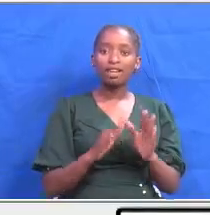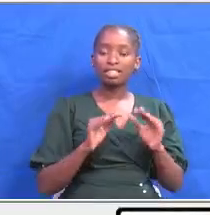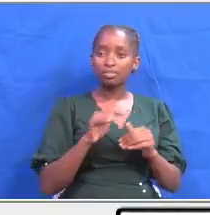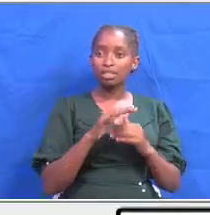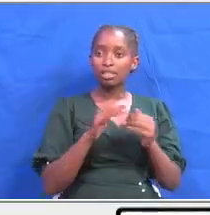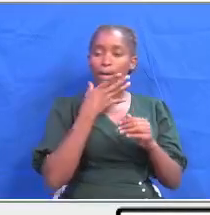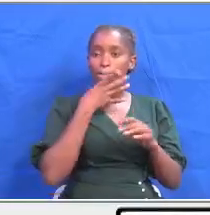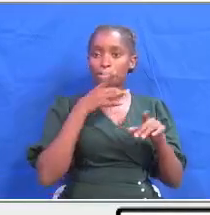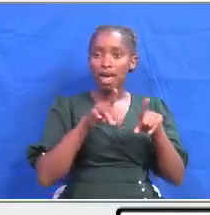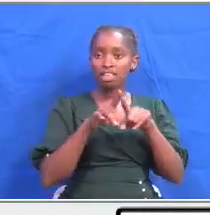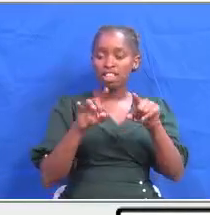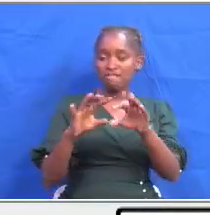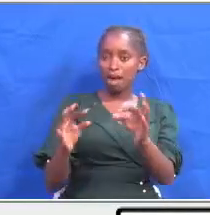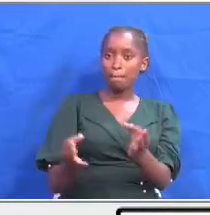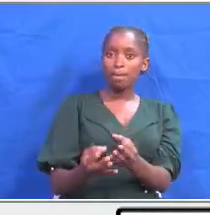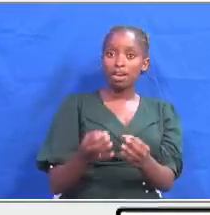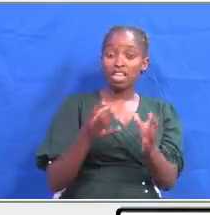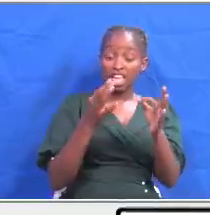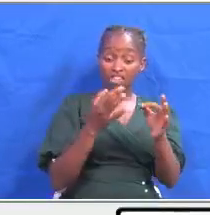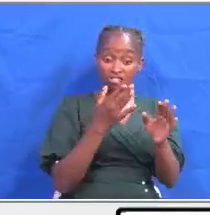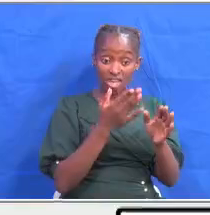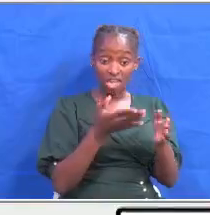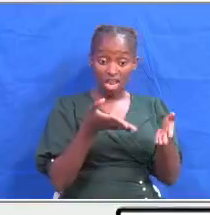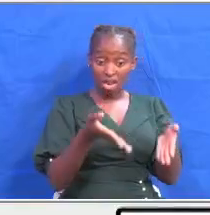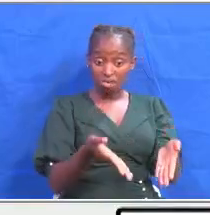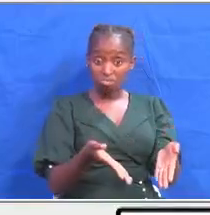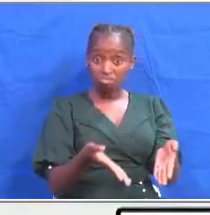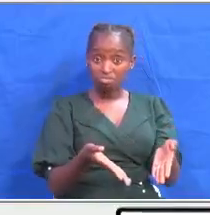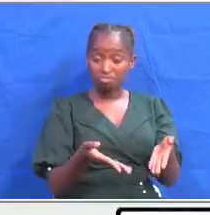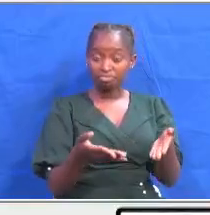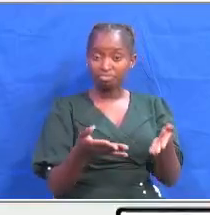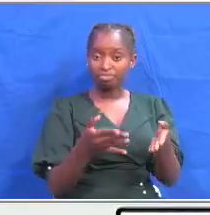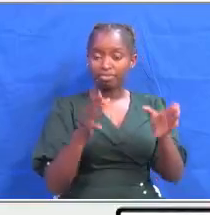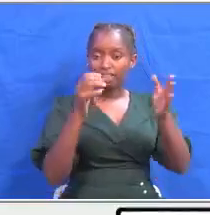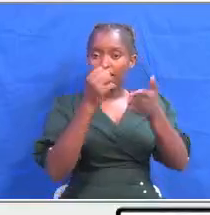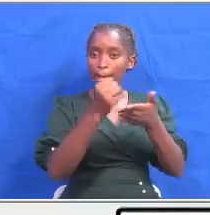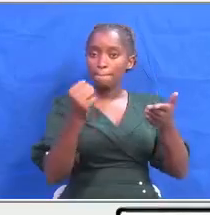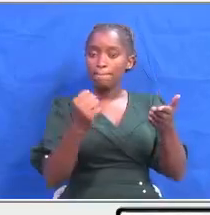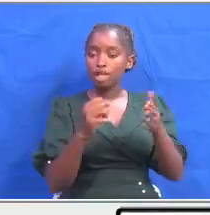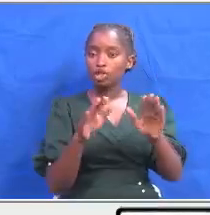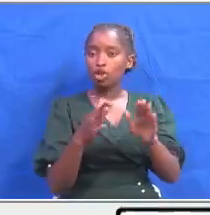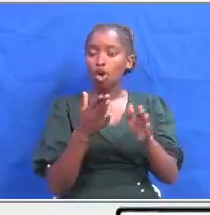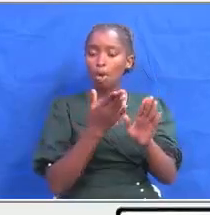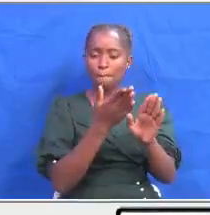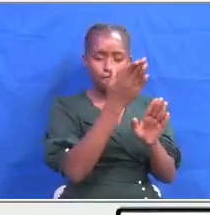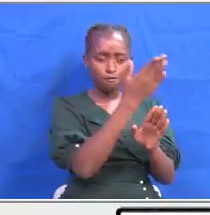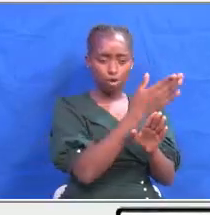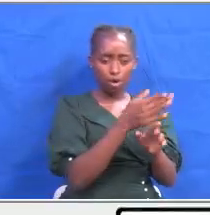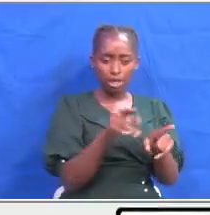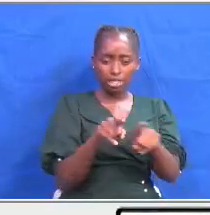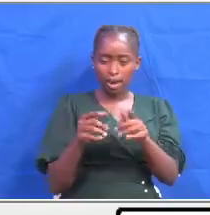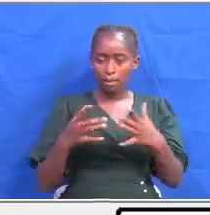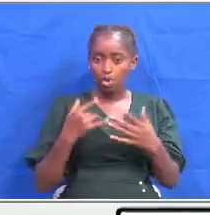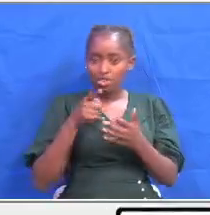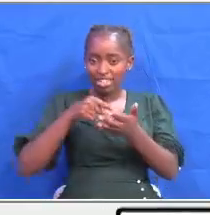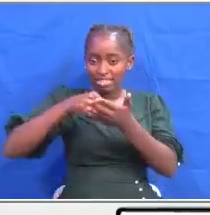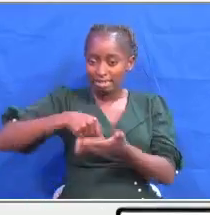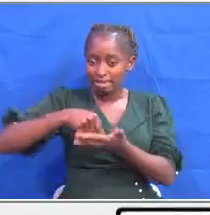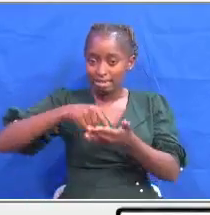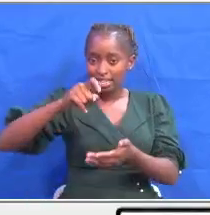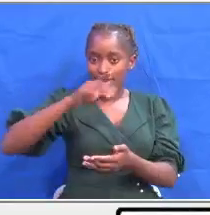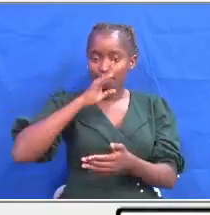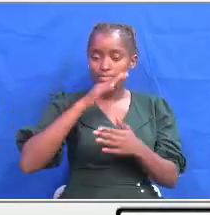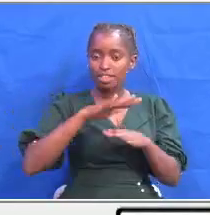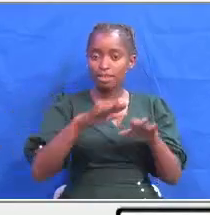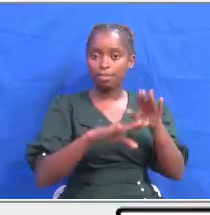now in the impeachment or before? The same clique of people insisted that you have to be our deputy president. So were you